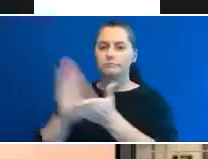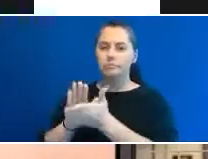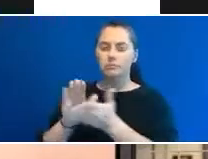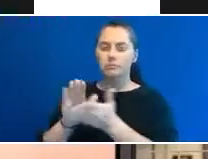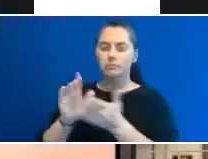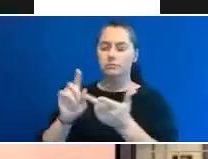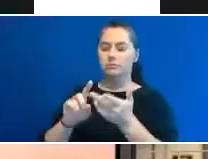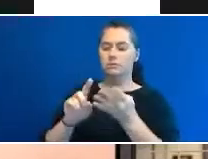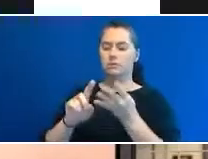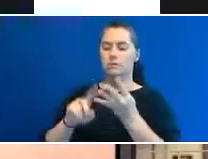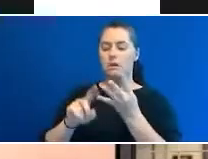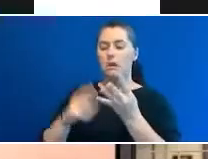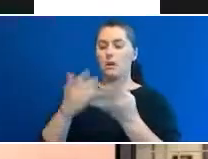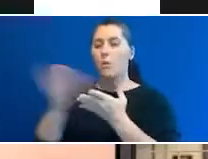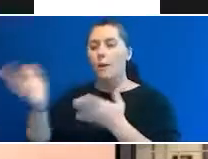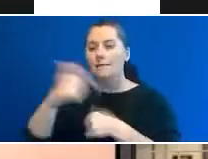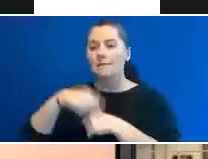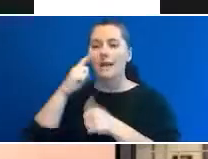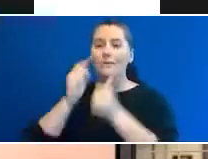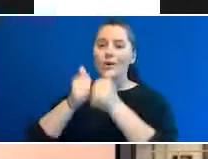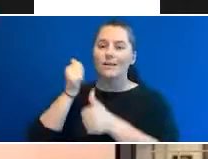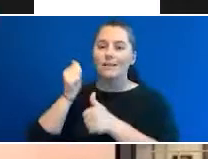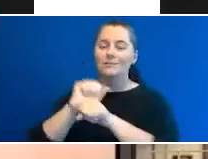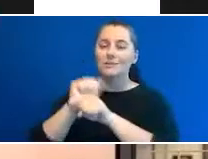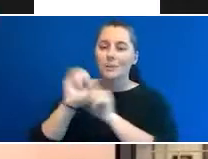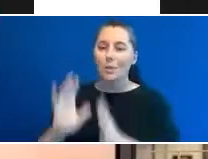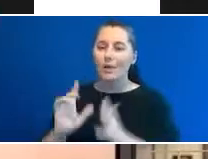per employee or in the finance